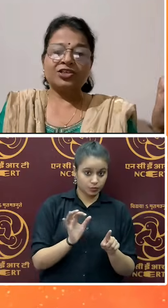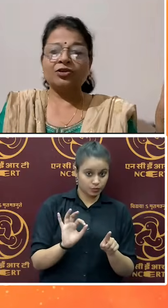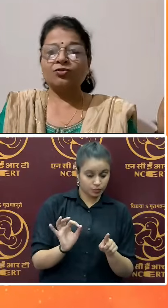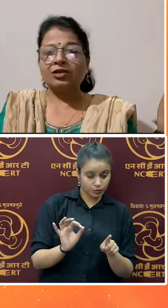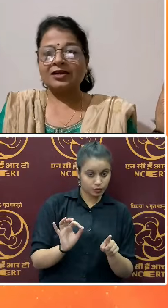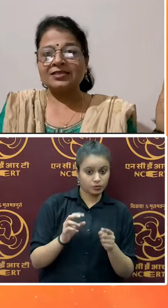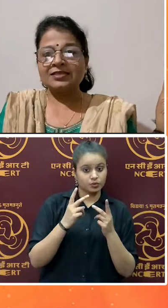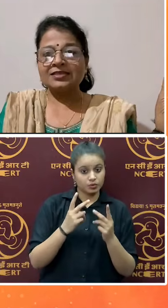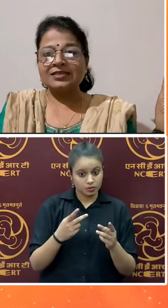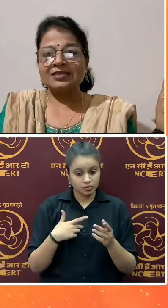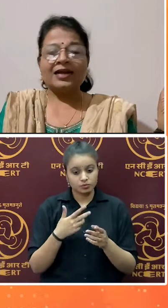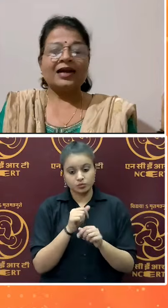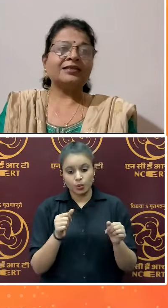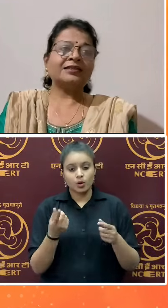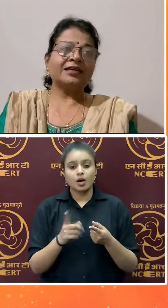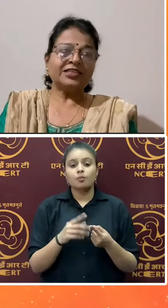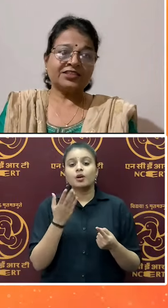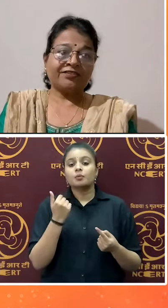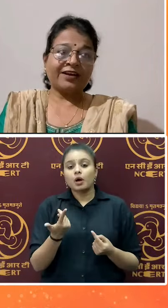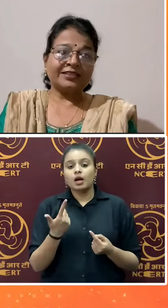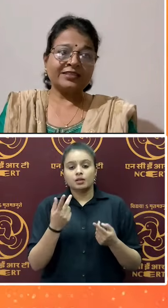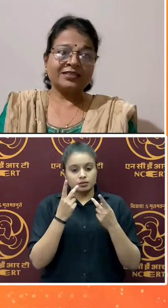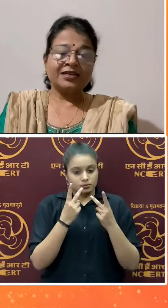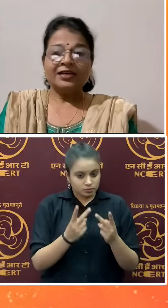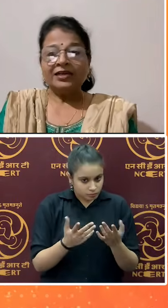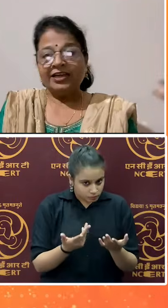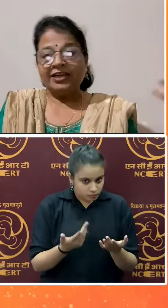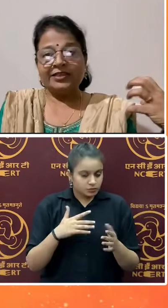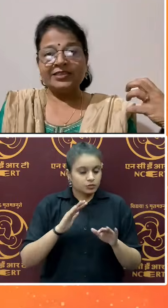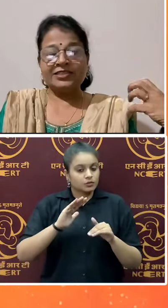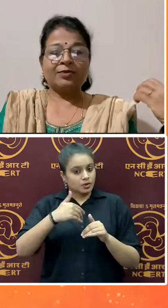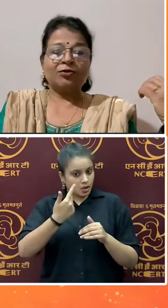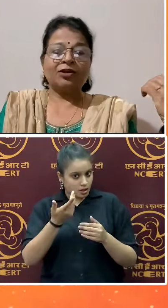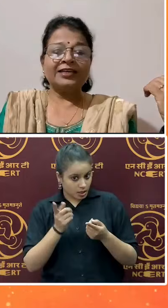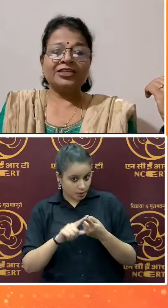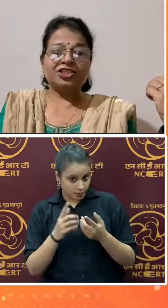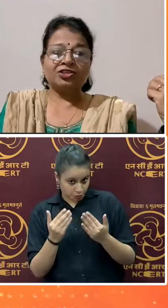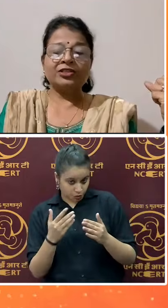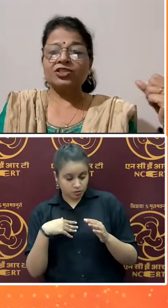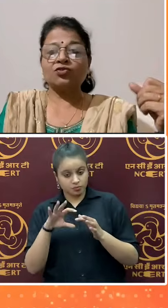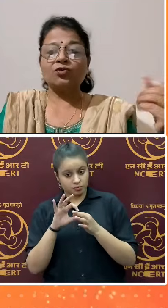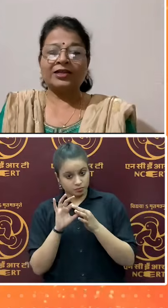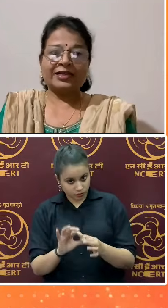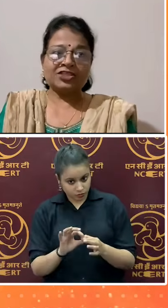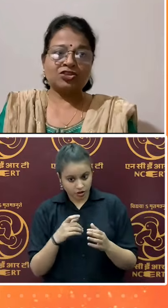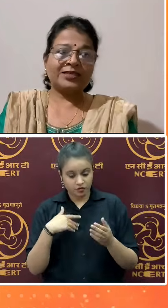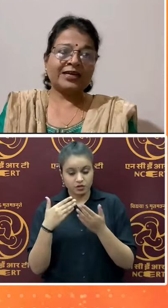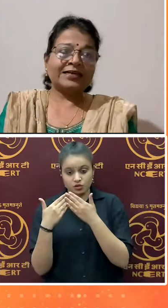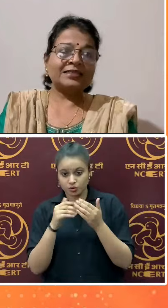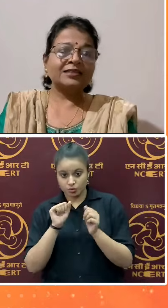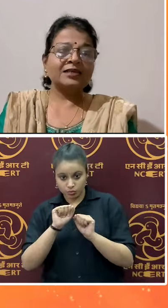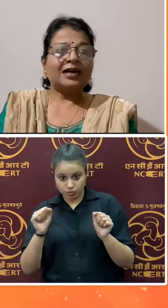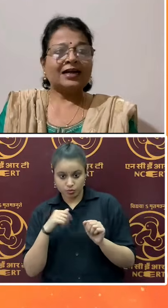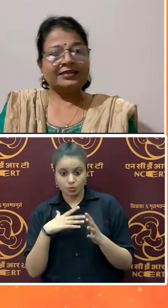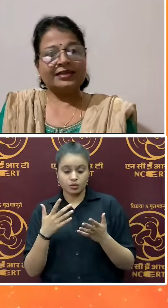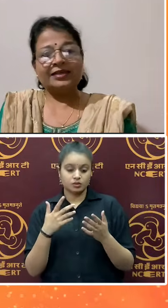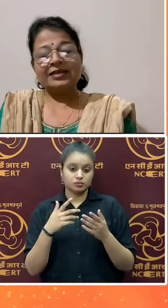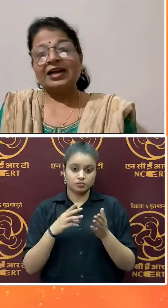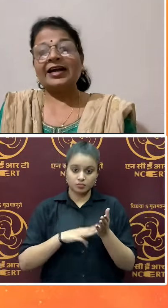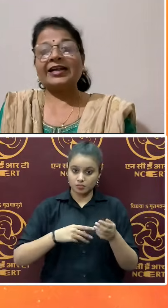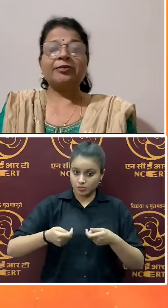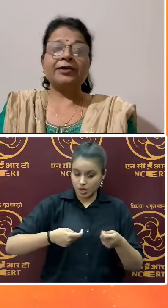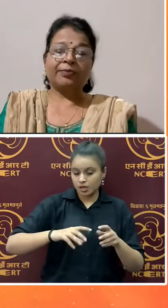to address the root causes and risk factors. If there is a bullying issue in the school, that has to be tackled. And